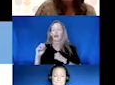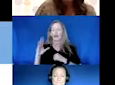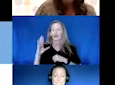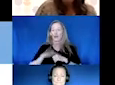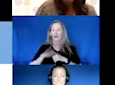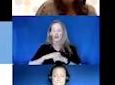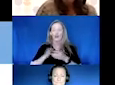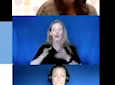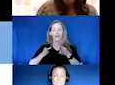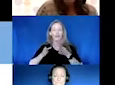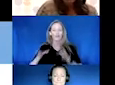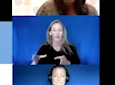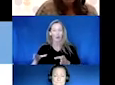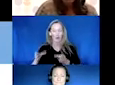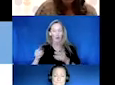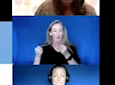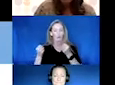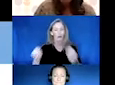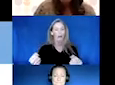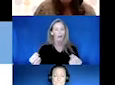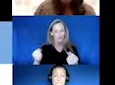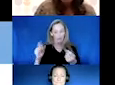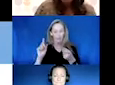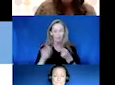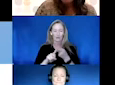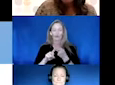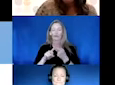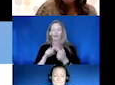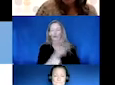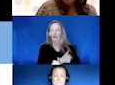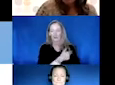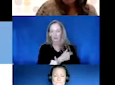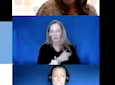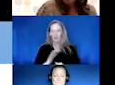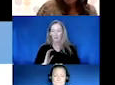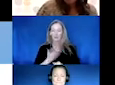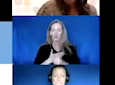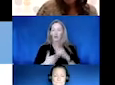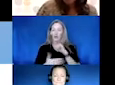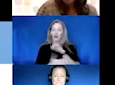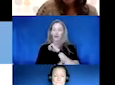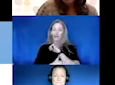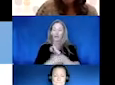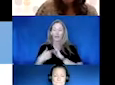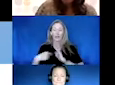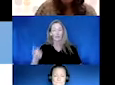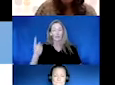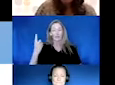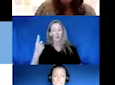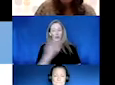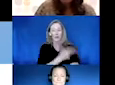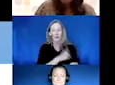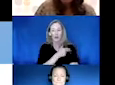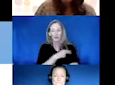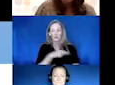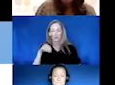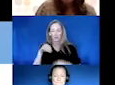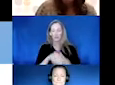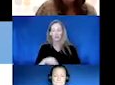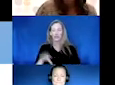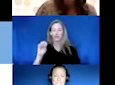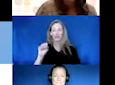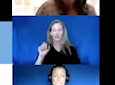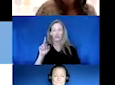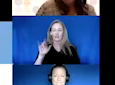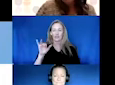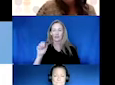Vista or Tucson. Our county only has one hospital located in Zara Vista that has the capacity